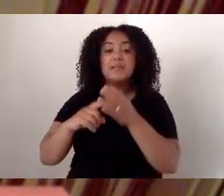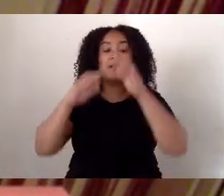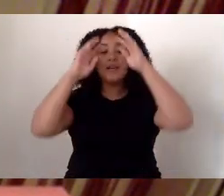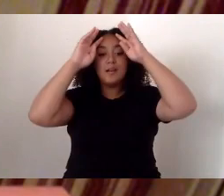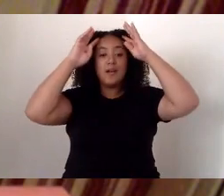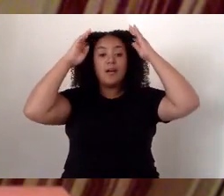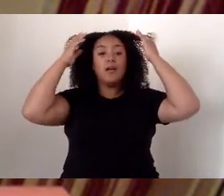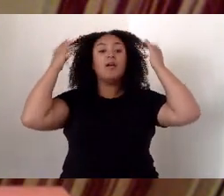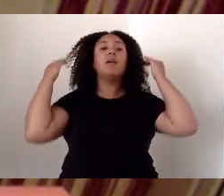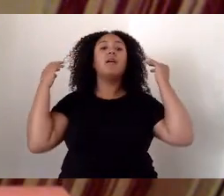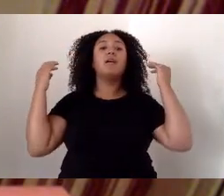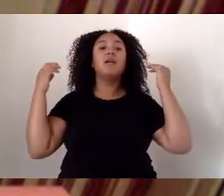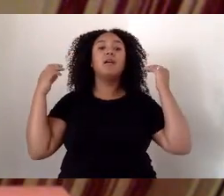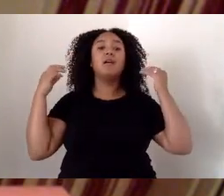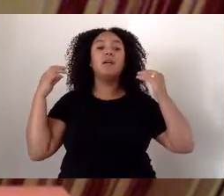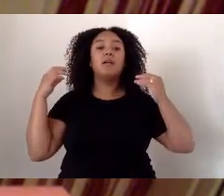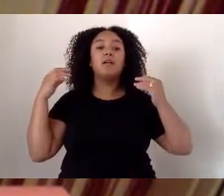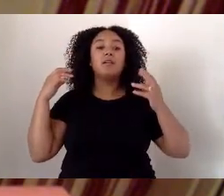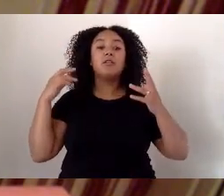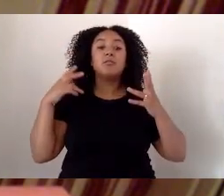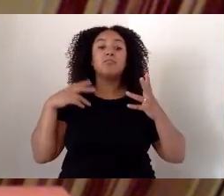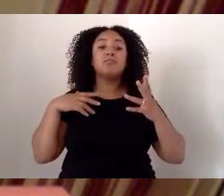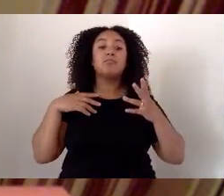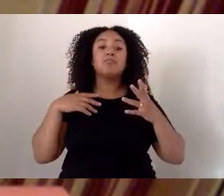move forward, here we go.